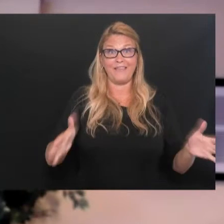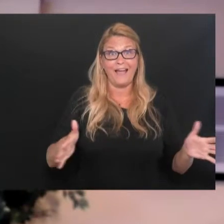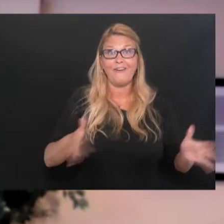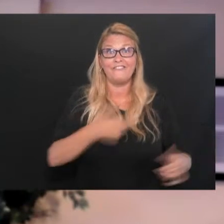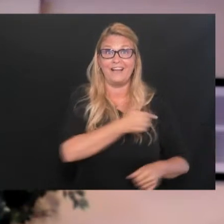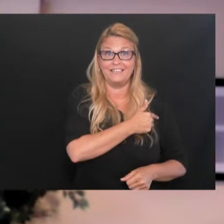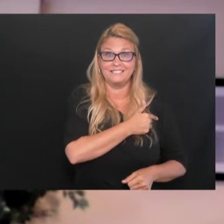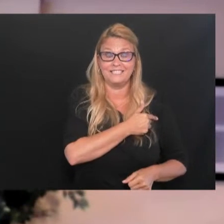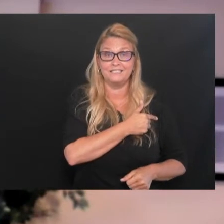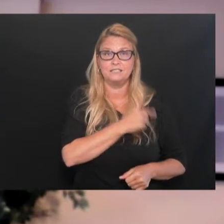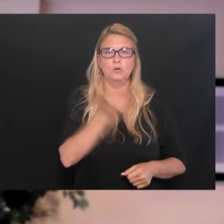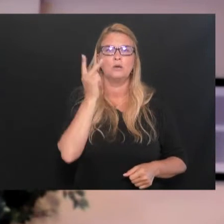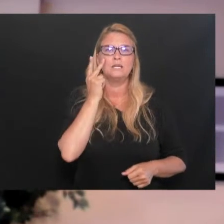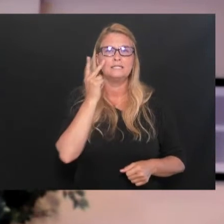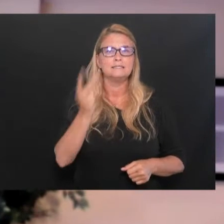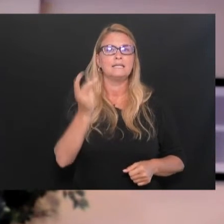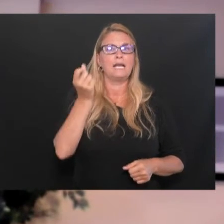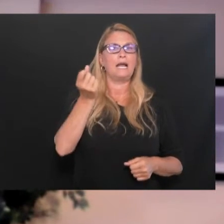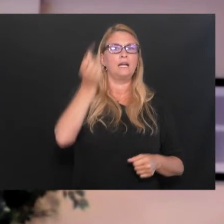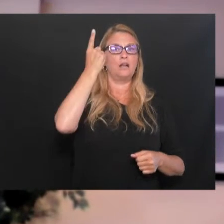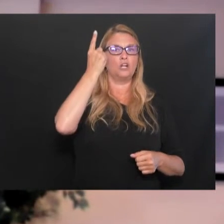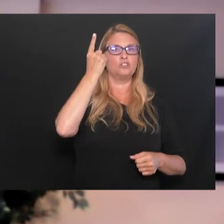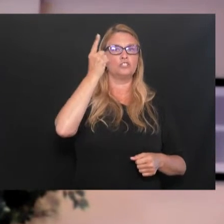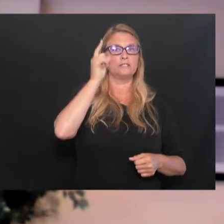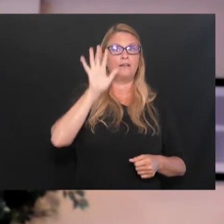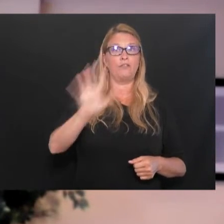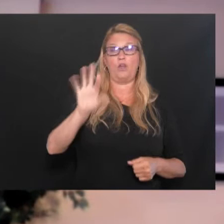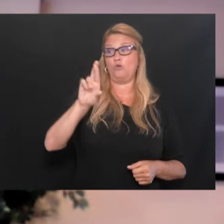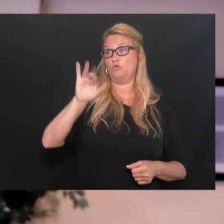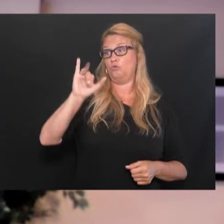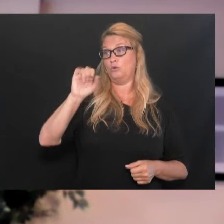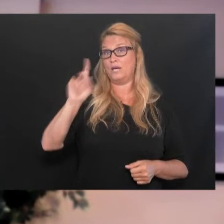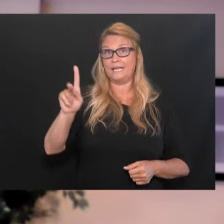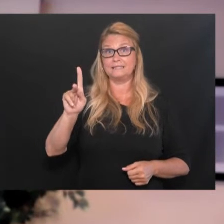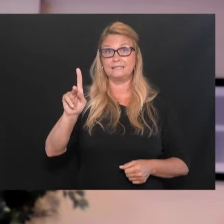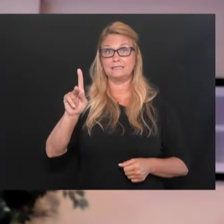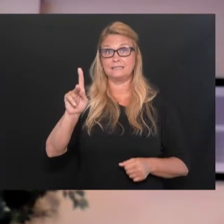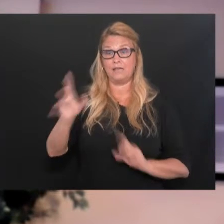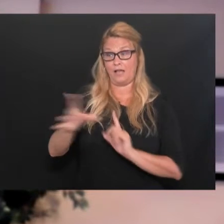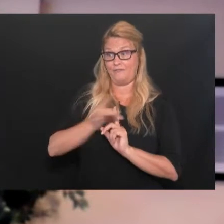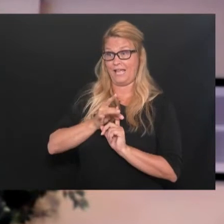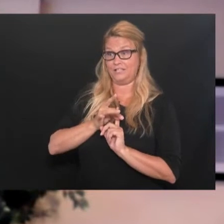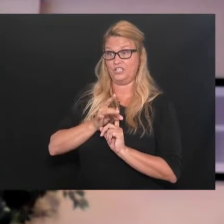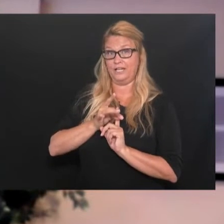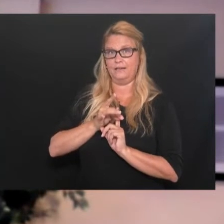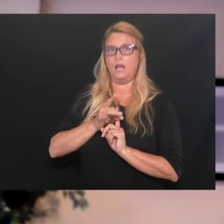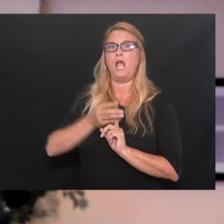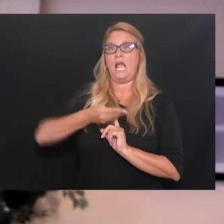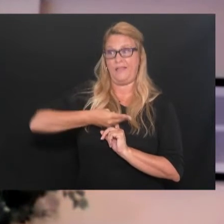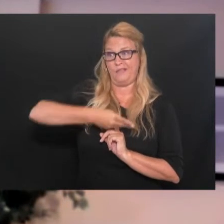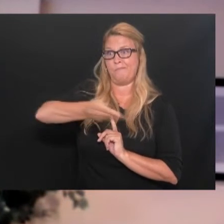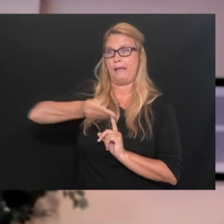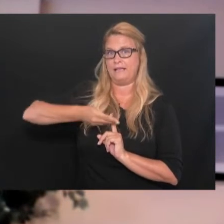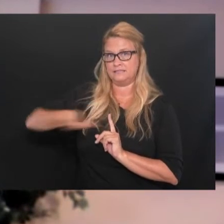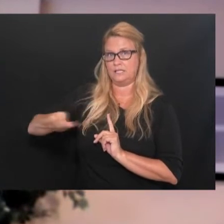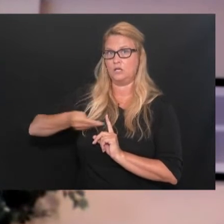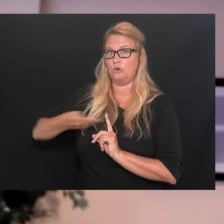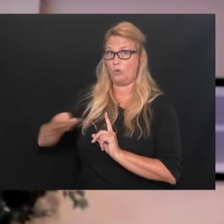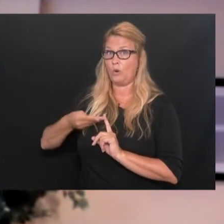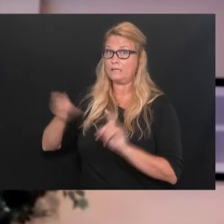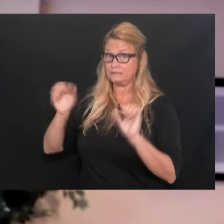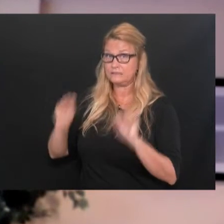do understand that the risk of getting infected and infecting others is still, substantial, and maybe even